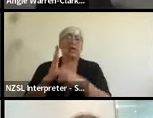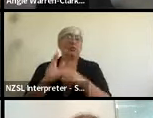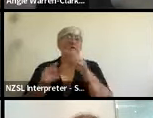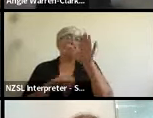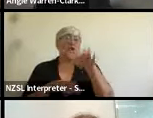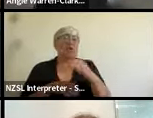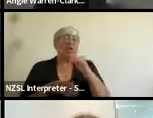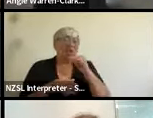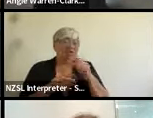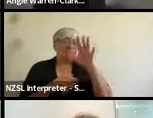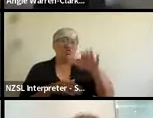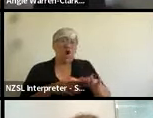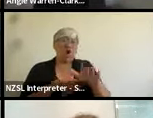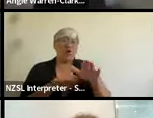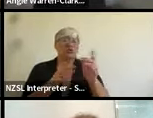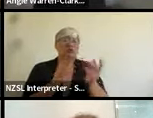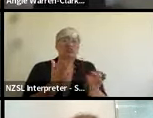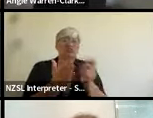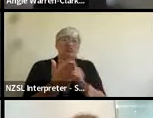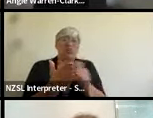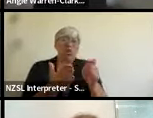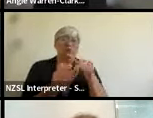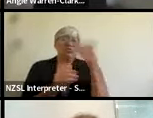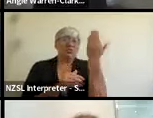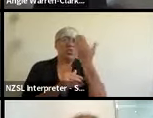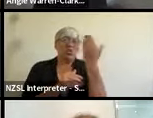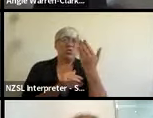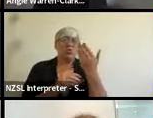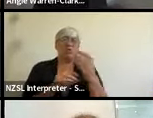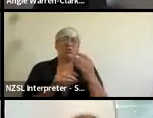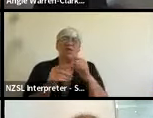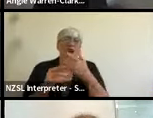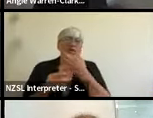the school. Where do you see the gaps now?